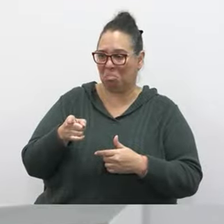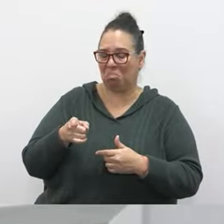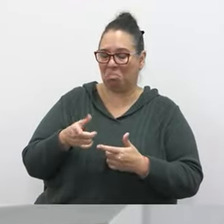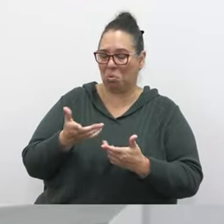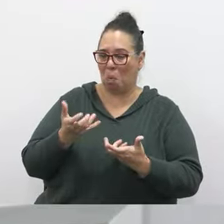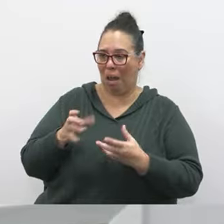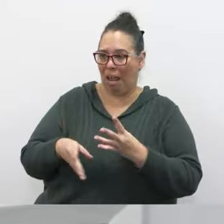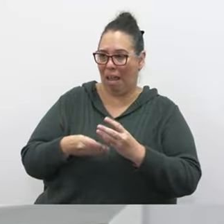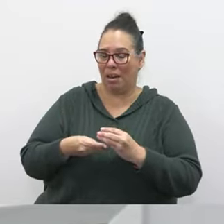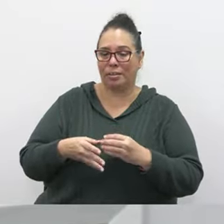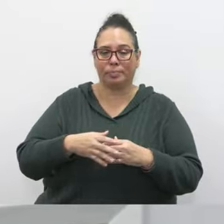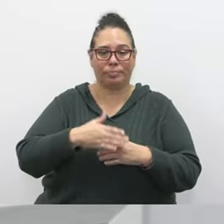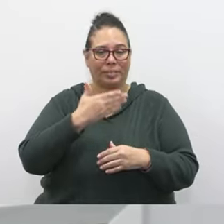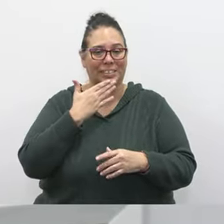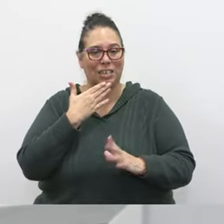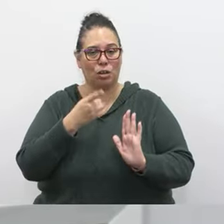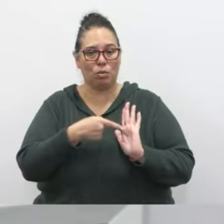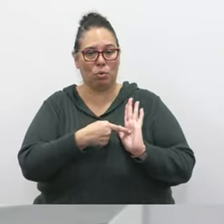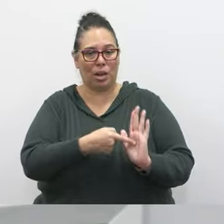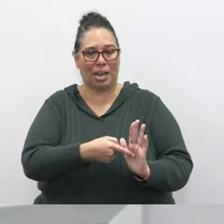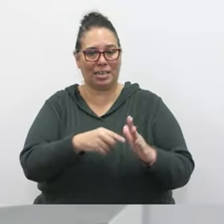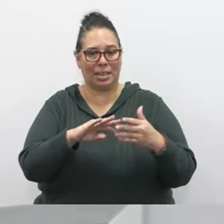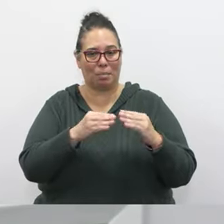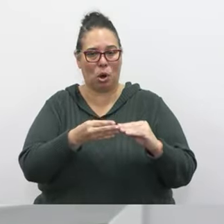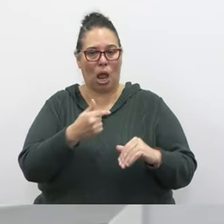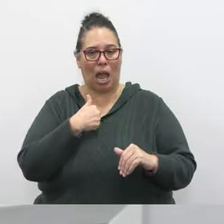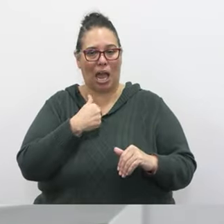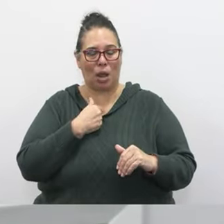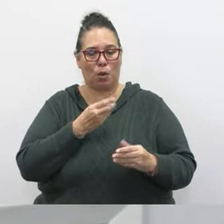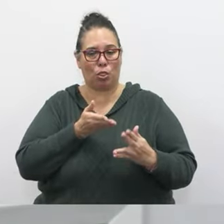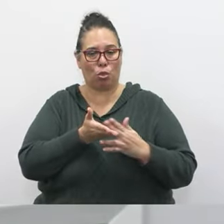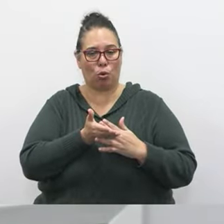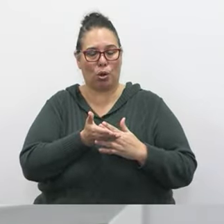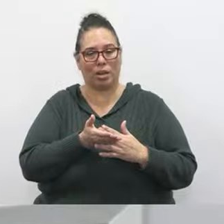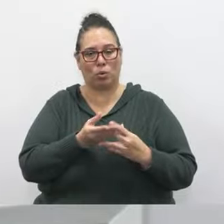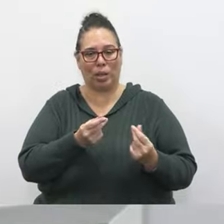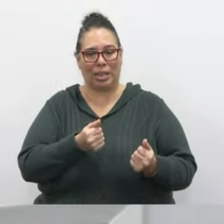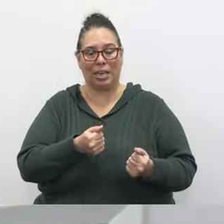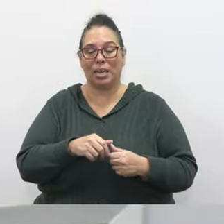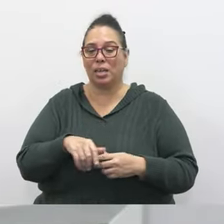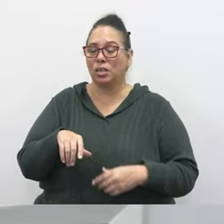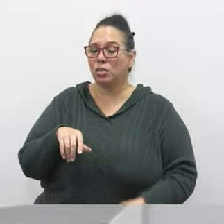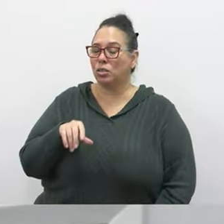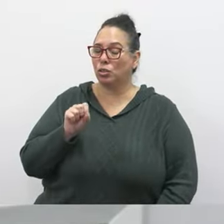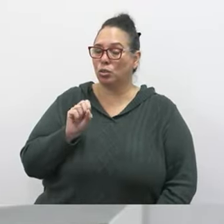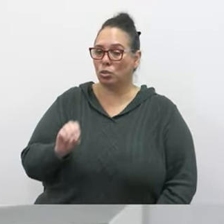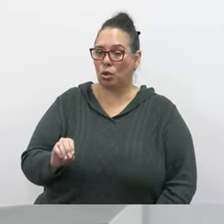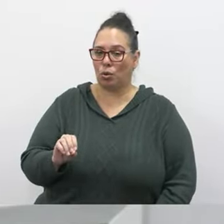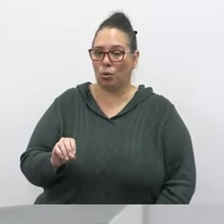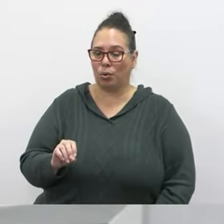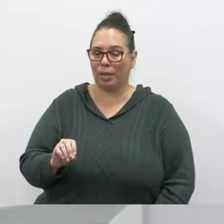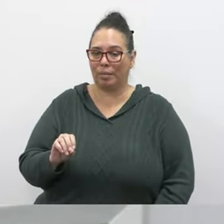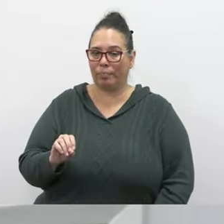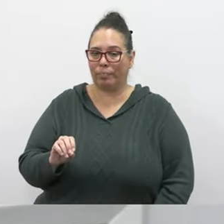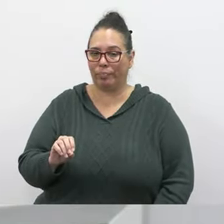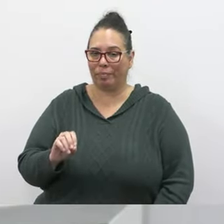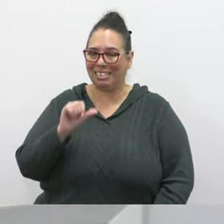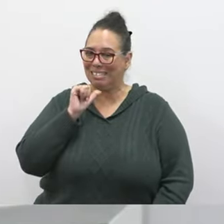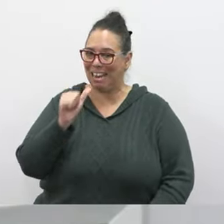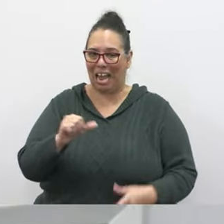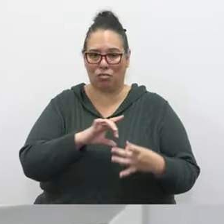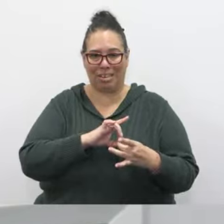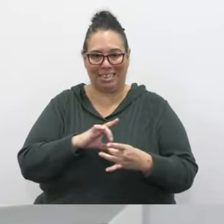So actually, thank you for pointing back to the figure because I went through it really quickly. So figure 1 is actually not related to